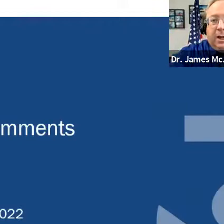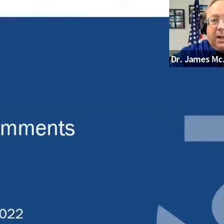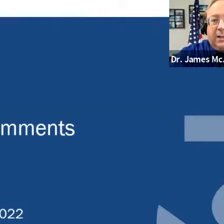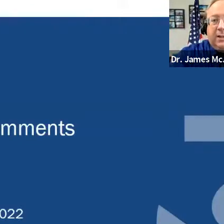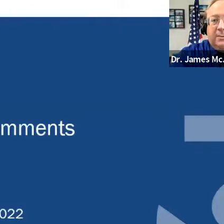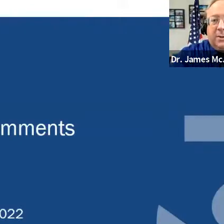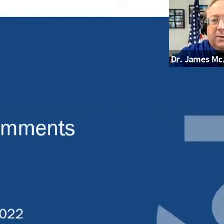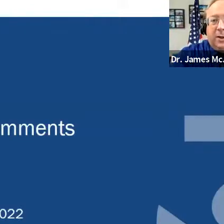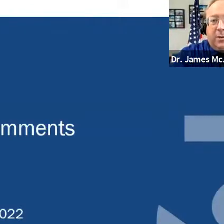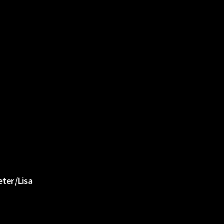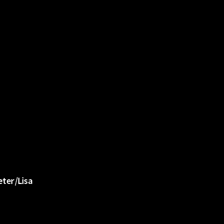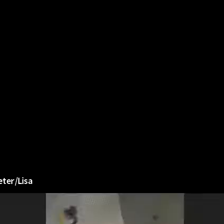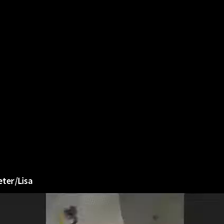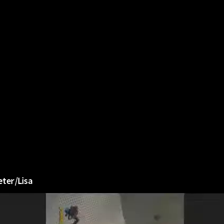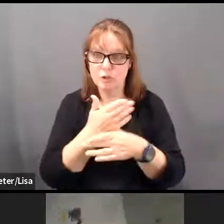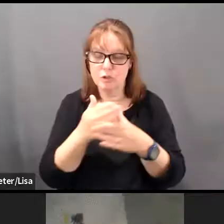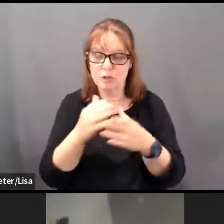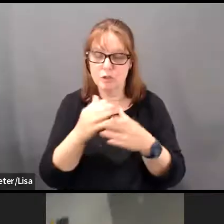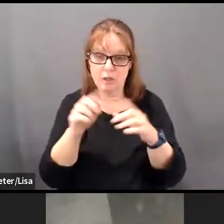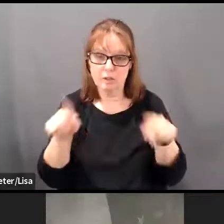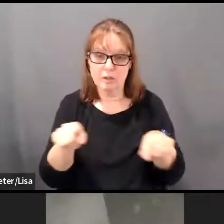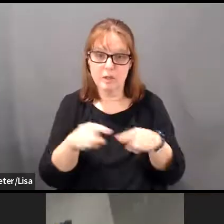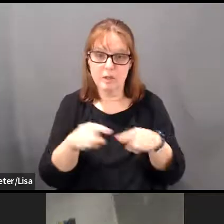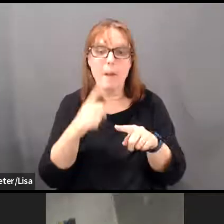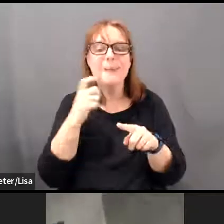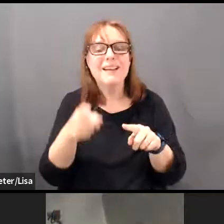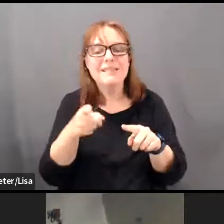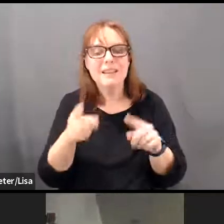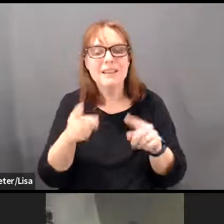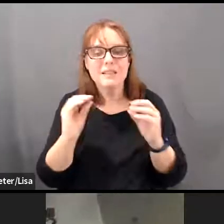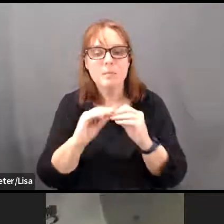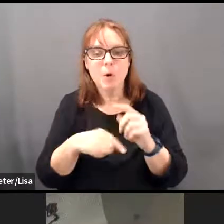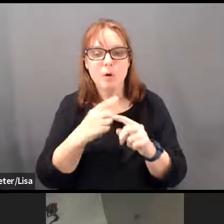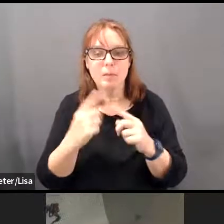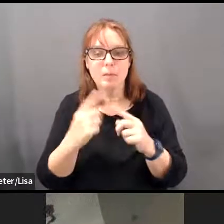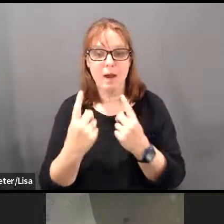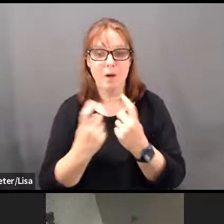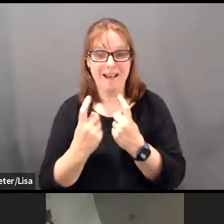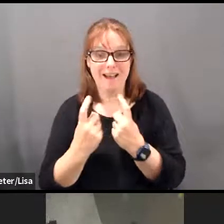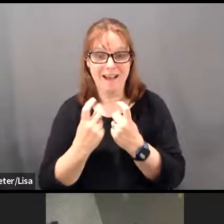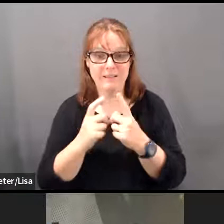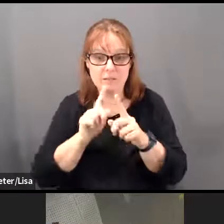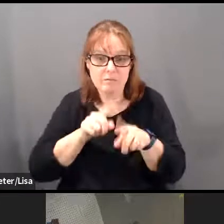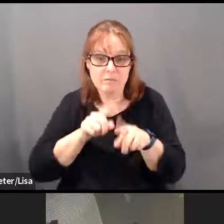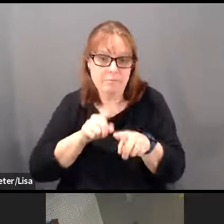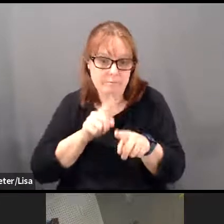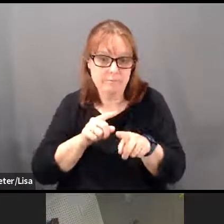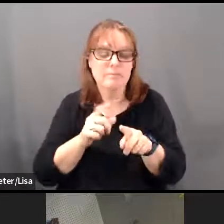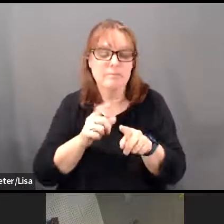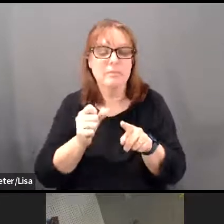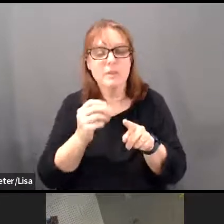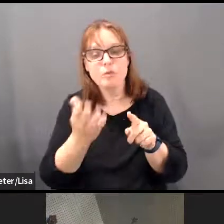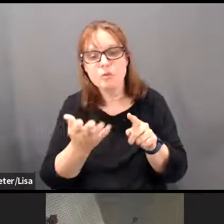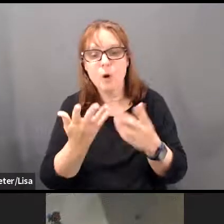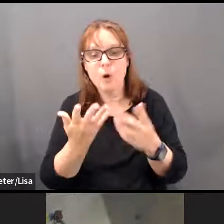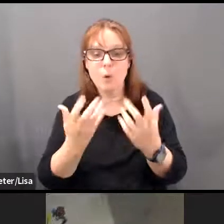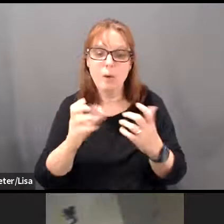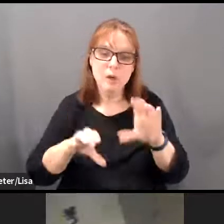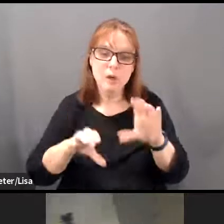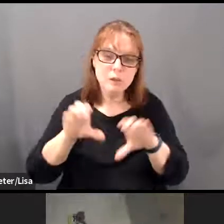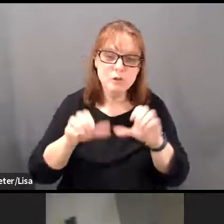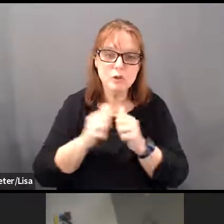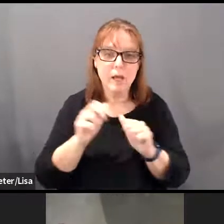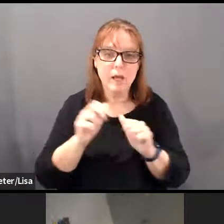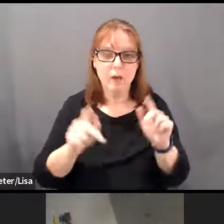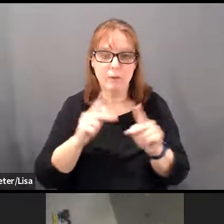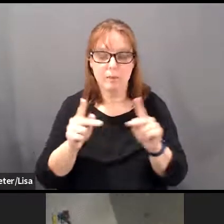because really this is supposed to be a question and answer session. And I just wanted to spend like 25 minutes or so chatting with people, give you some ideas so we can really just